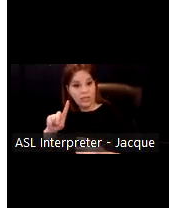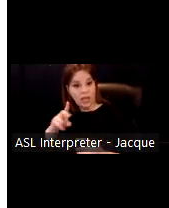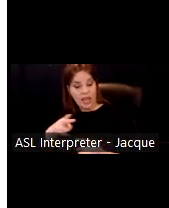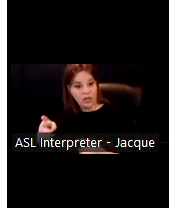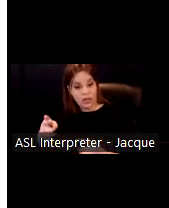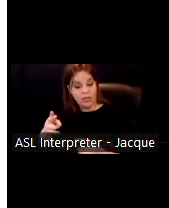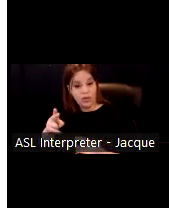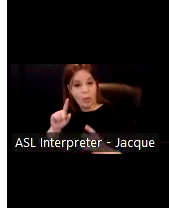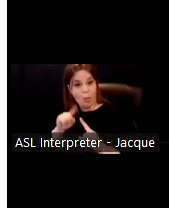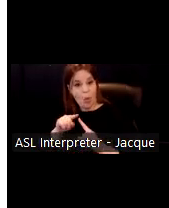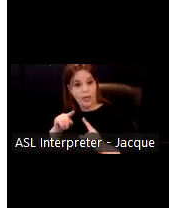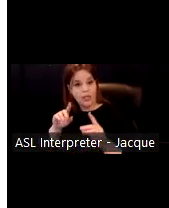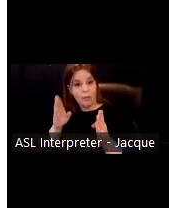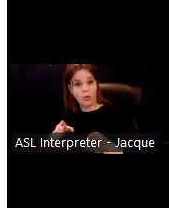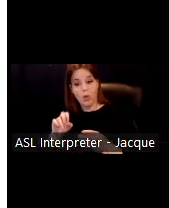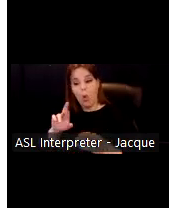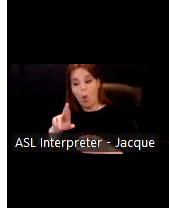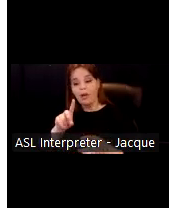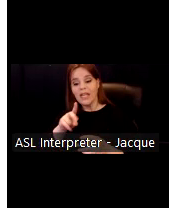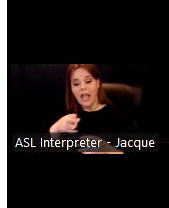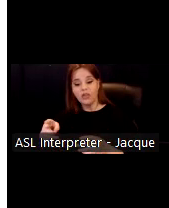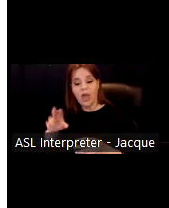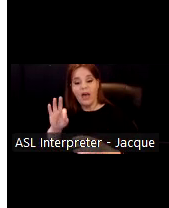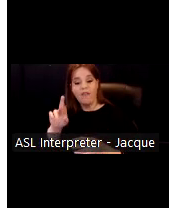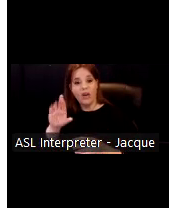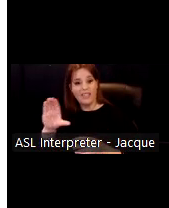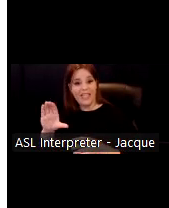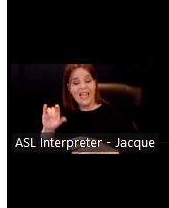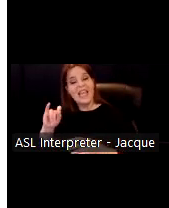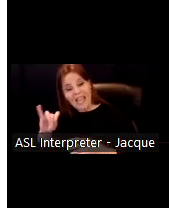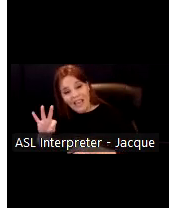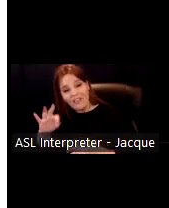FRC when it's FRC referral follow-up?